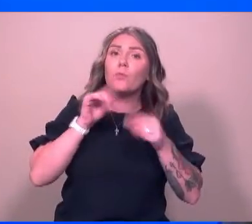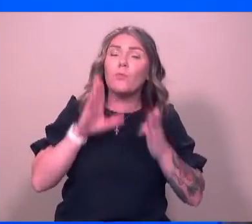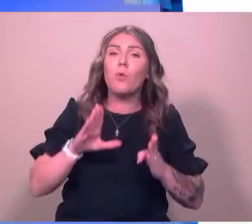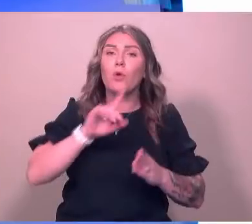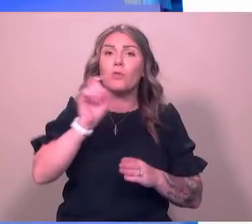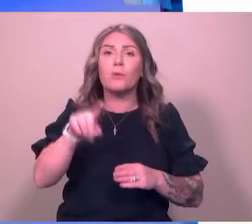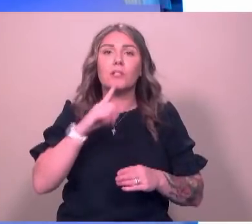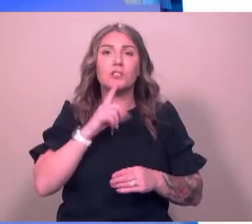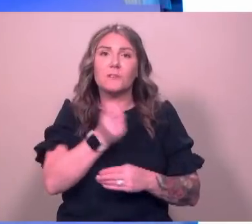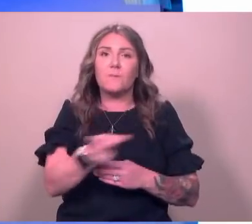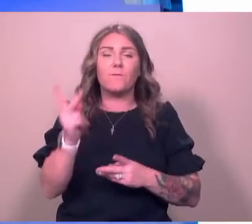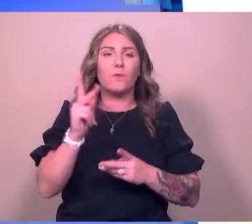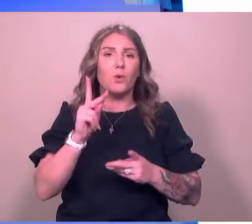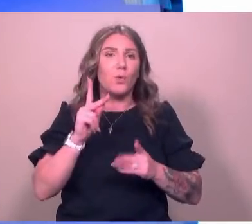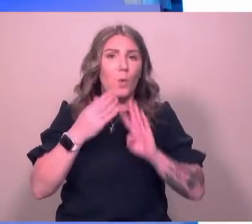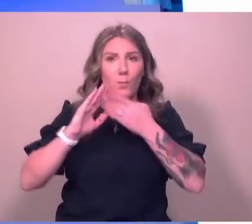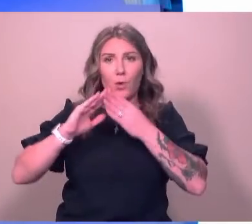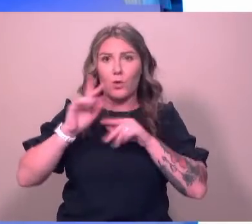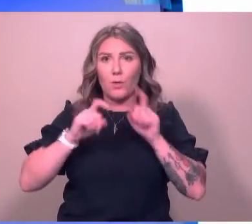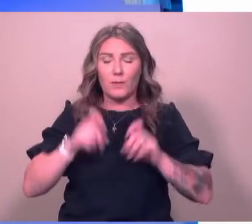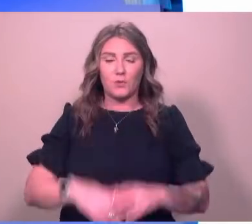time for a few community questions.